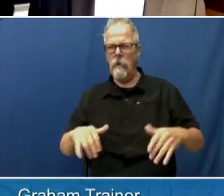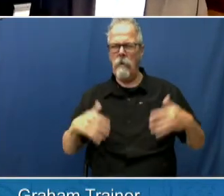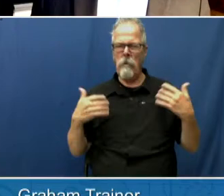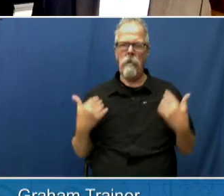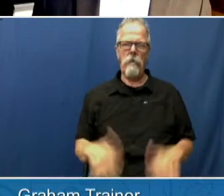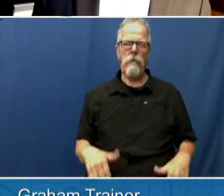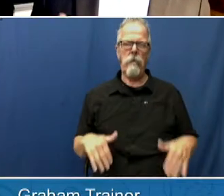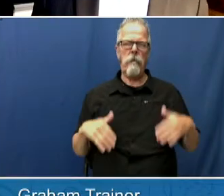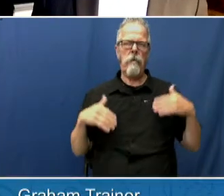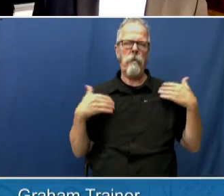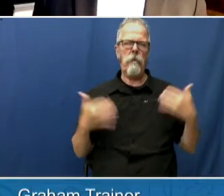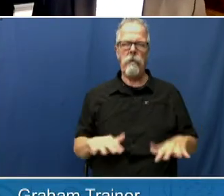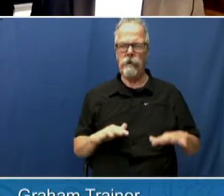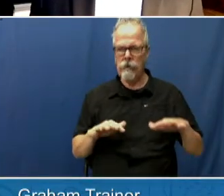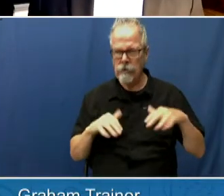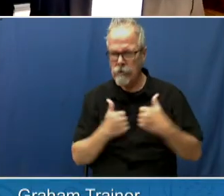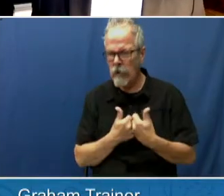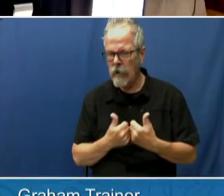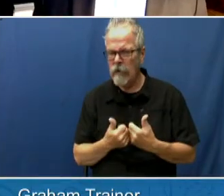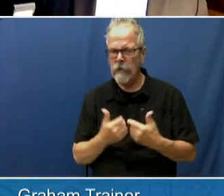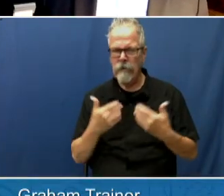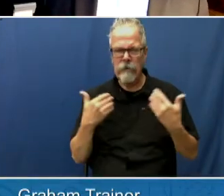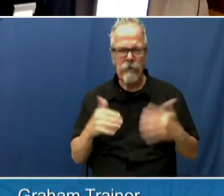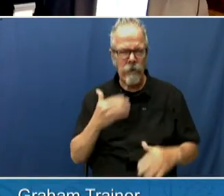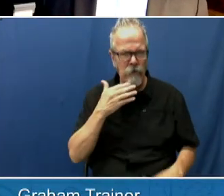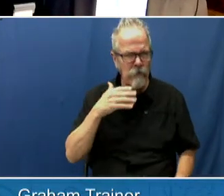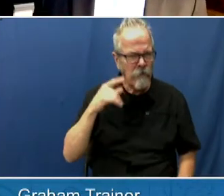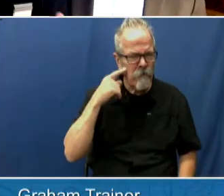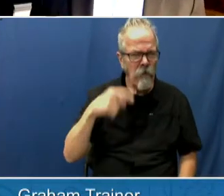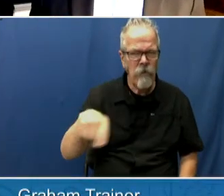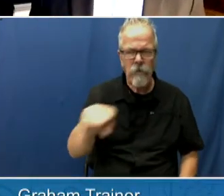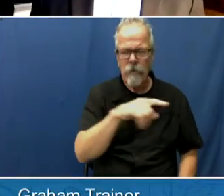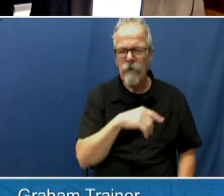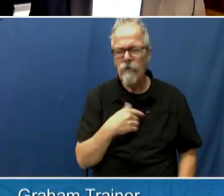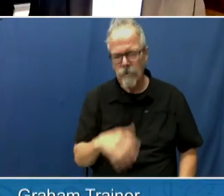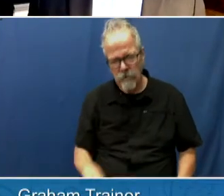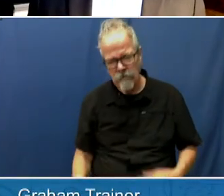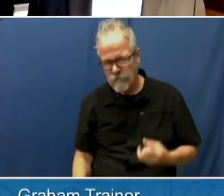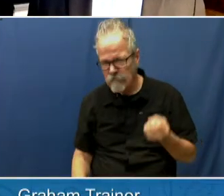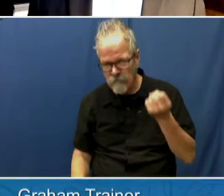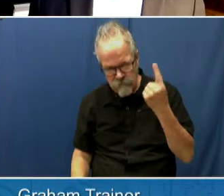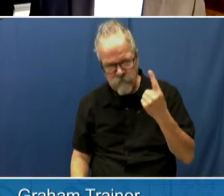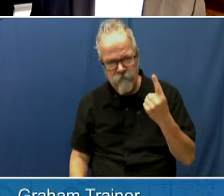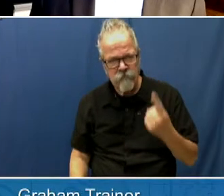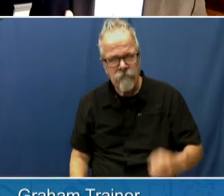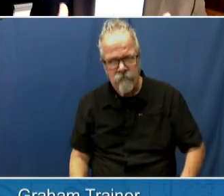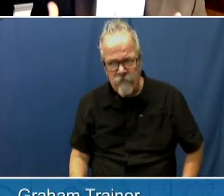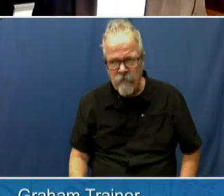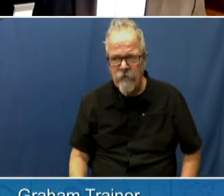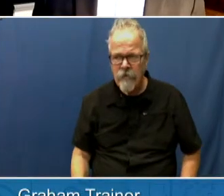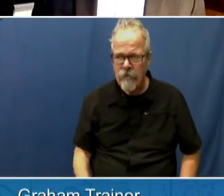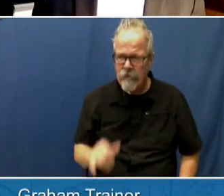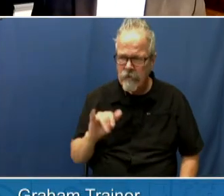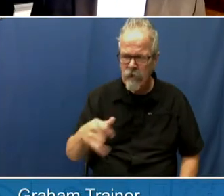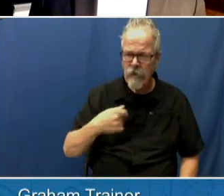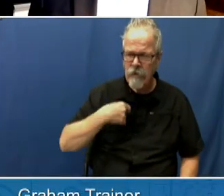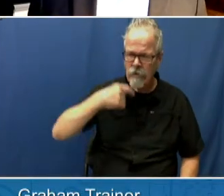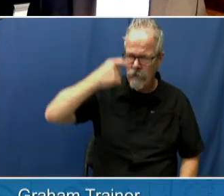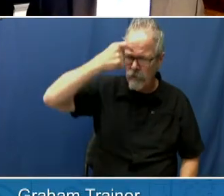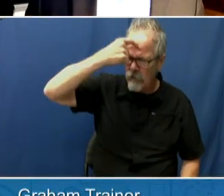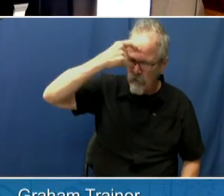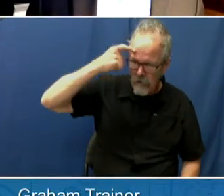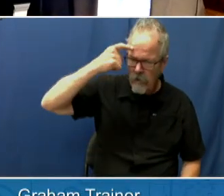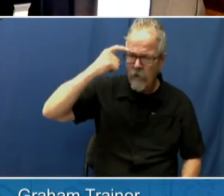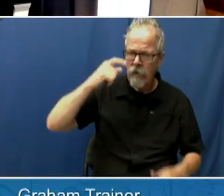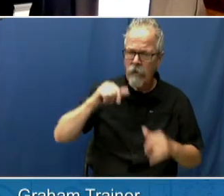working Oregonians and Portlanders, to put it mildly. This collective trauma has really forced us and enabled us to all think about the